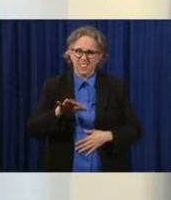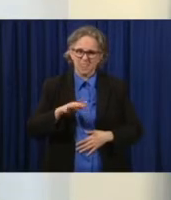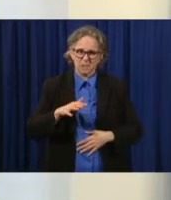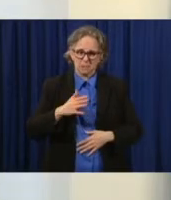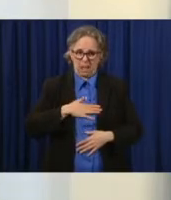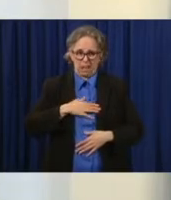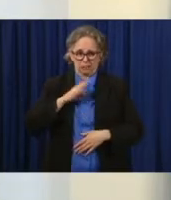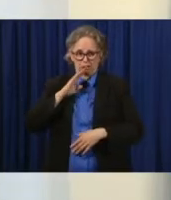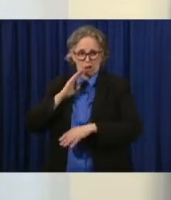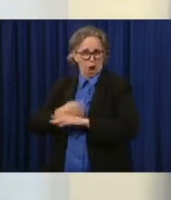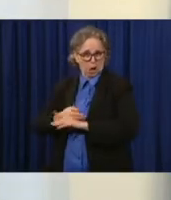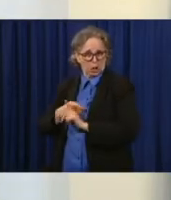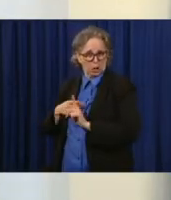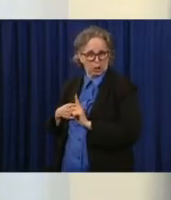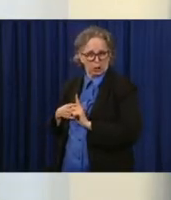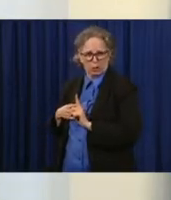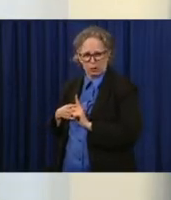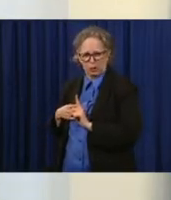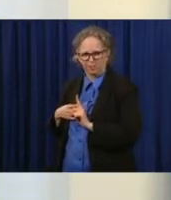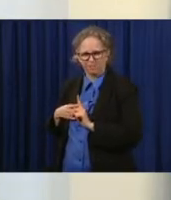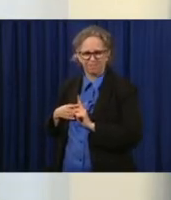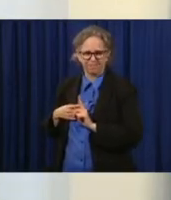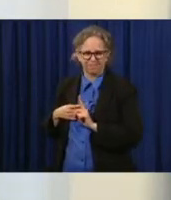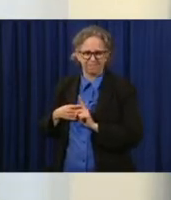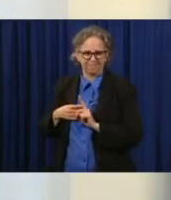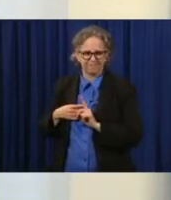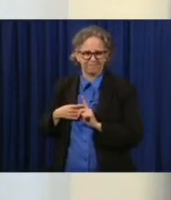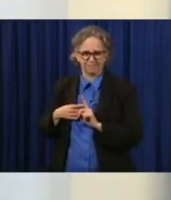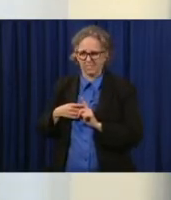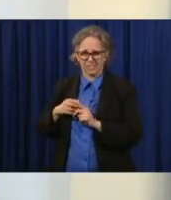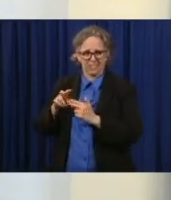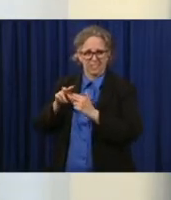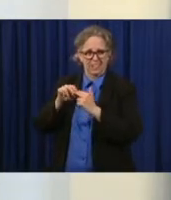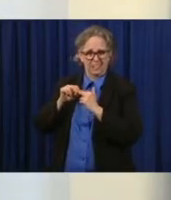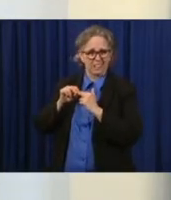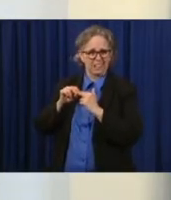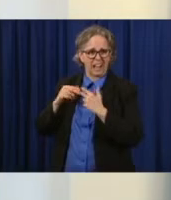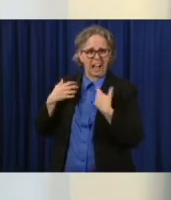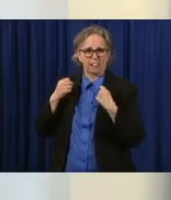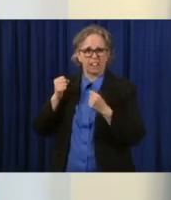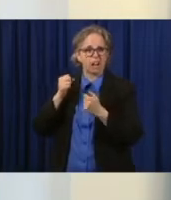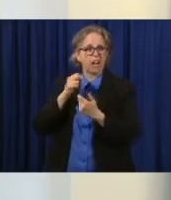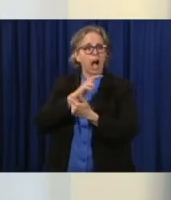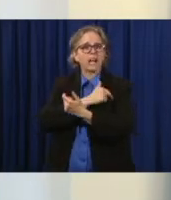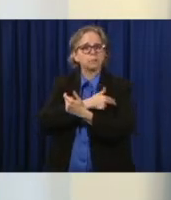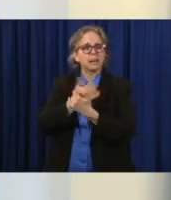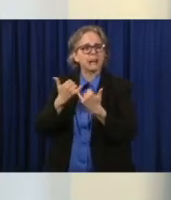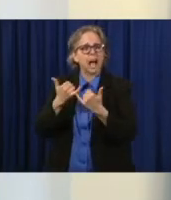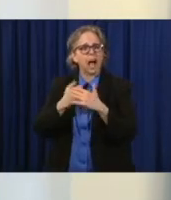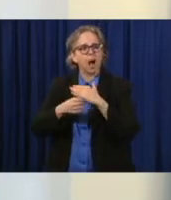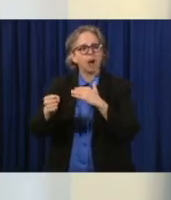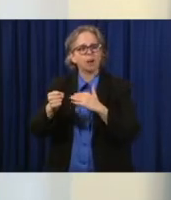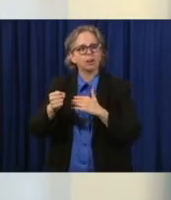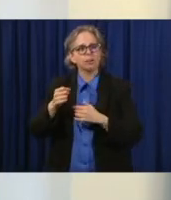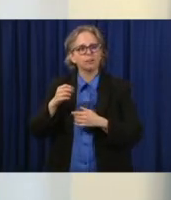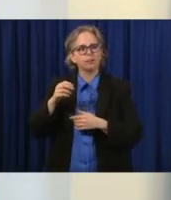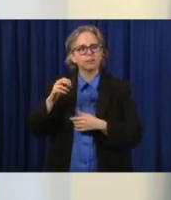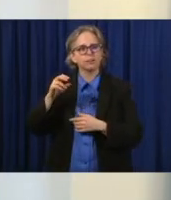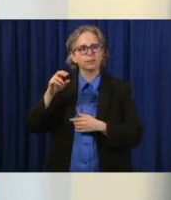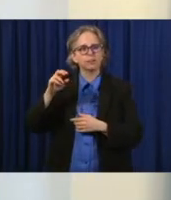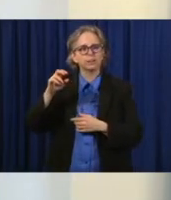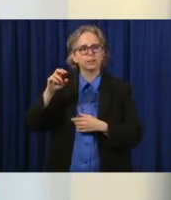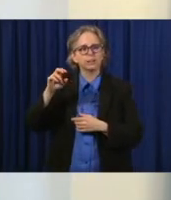a very bad tonsillitis and was hospitalized and is hospitalized right now. So Maddie, I love you. I know you're there, and